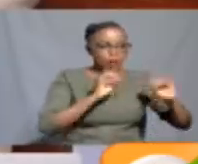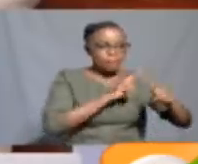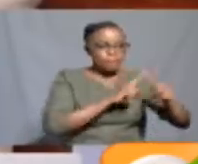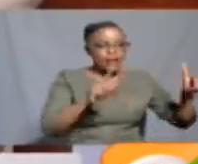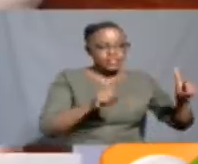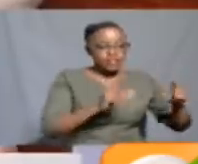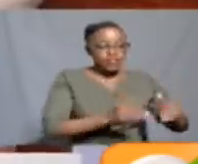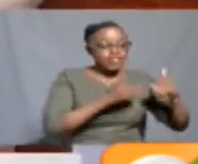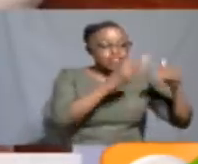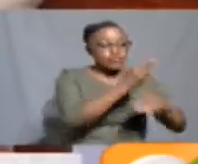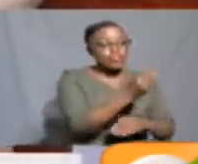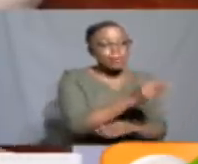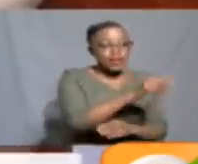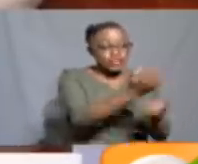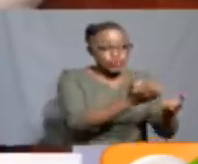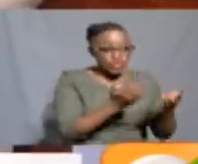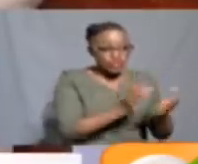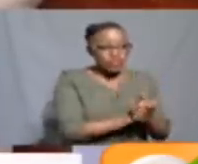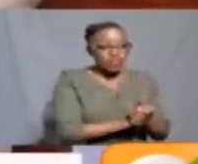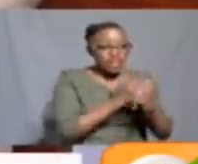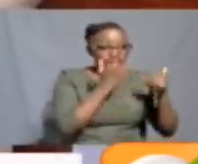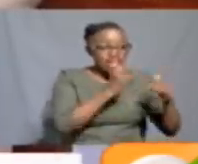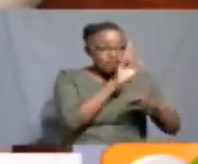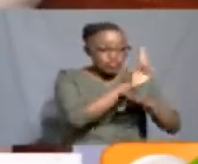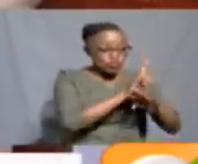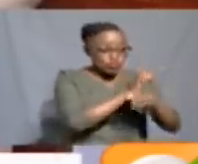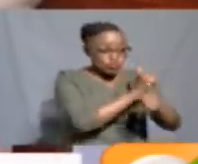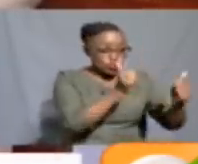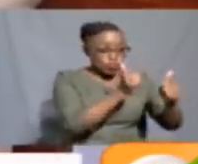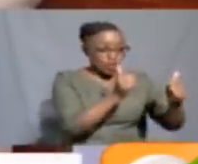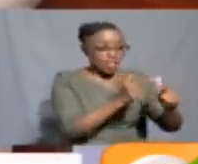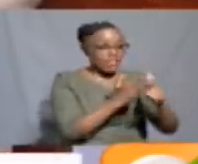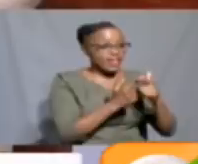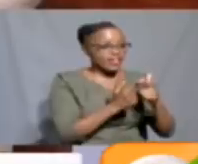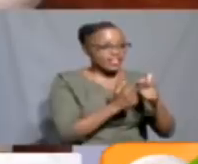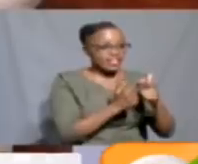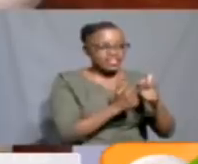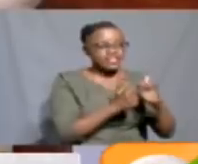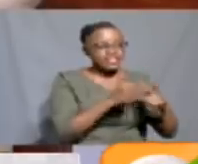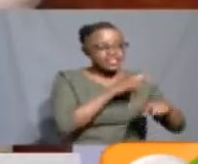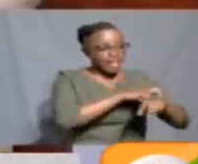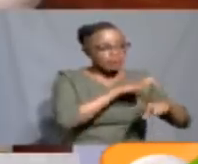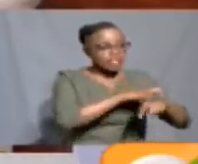going to give you the money. Now, if you can use it well, in time,